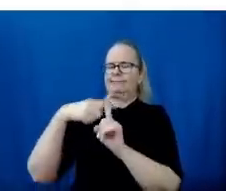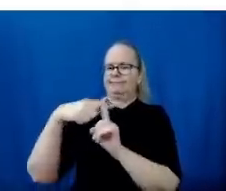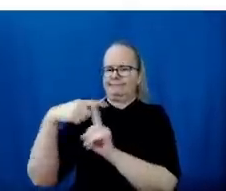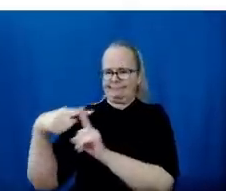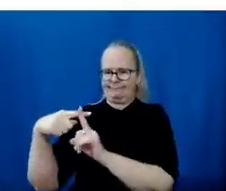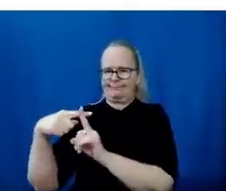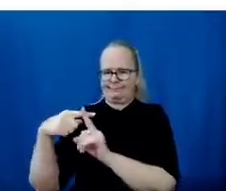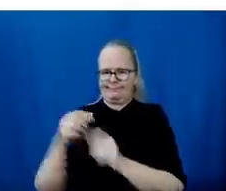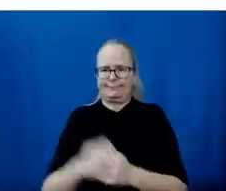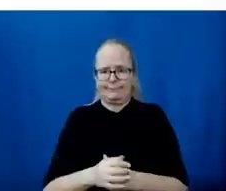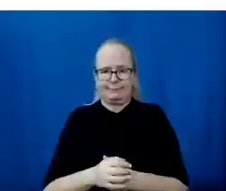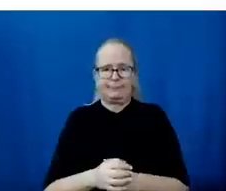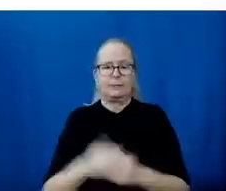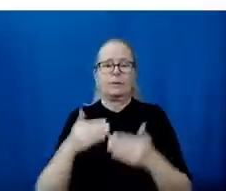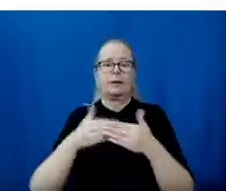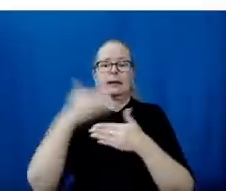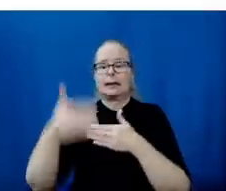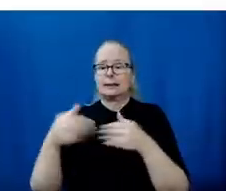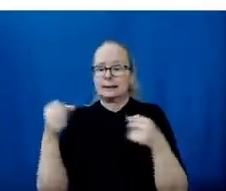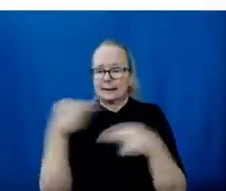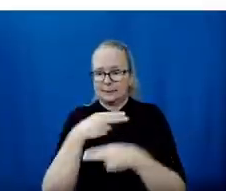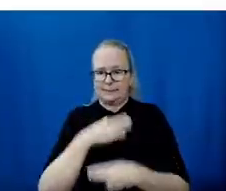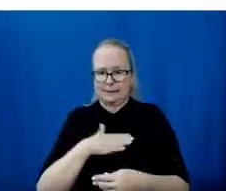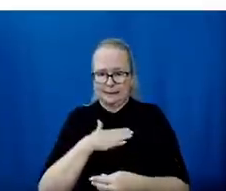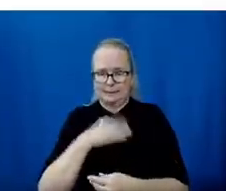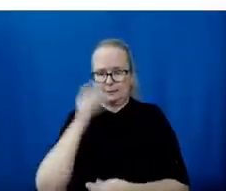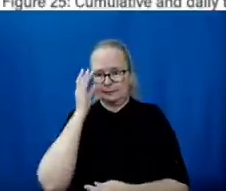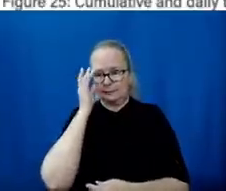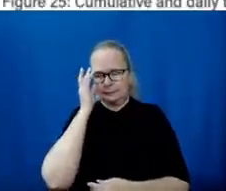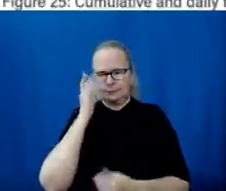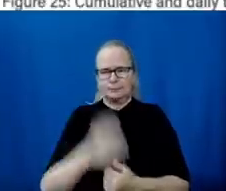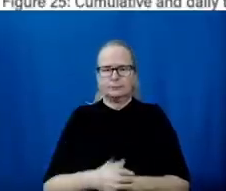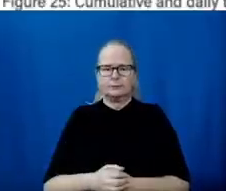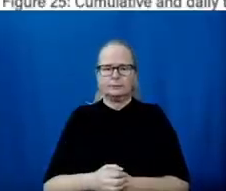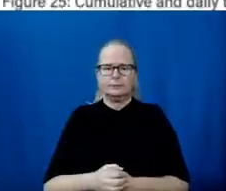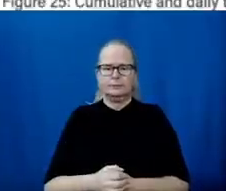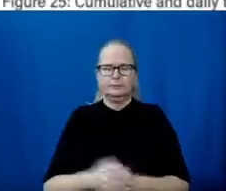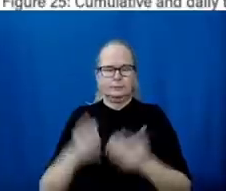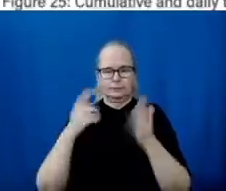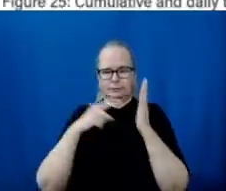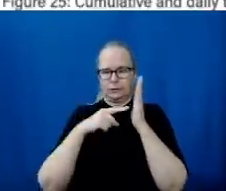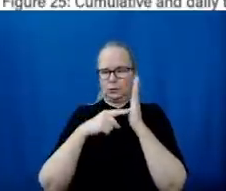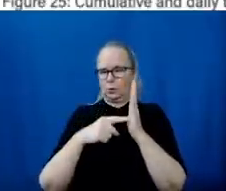so you can see that spike on the graph. Next slide, please.